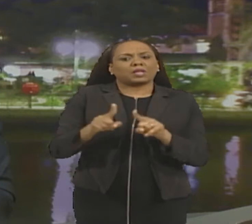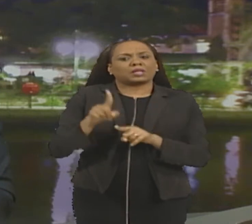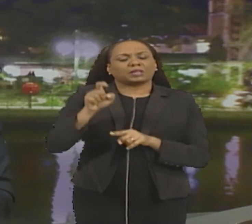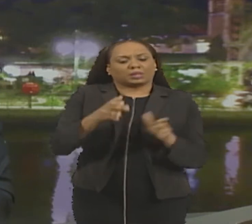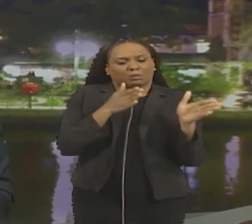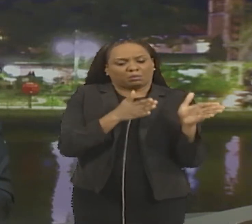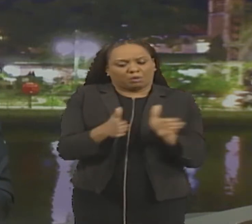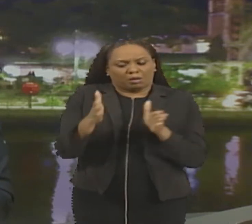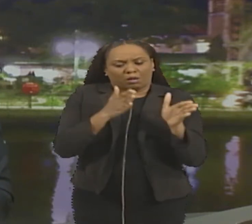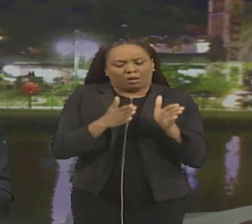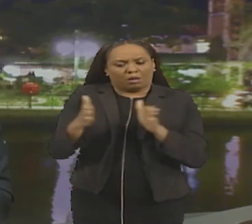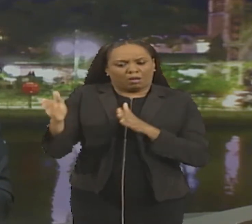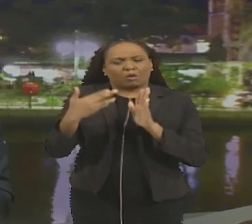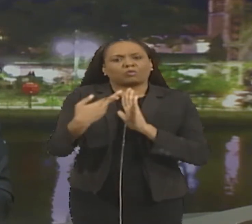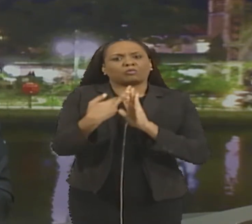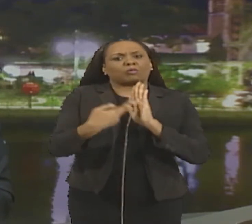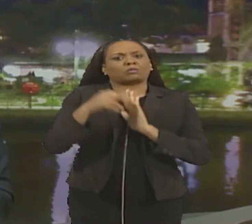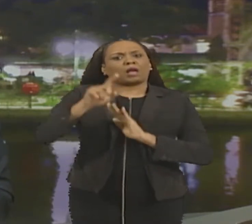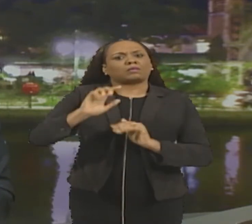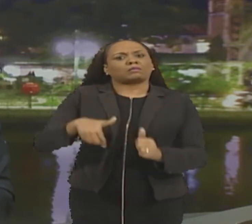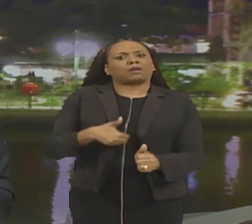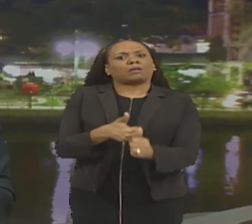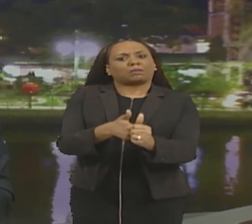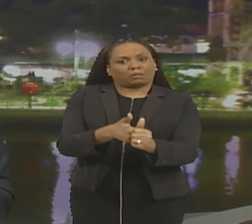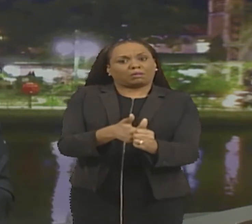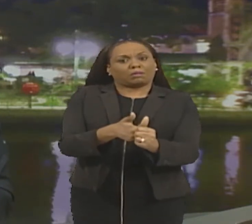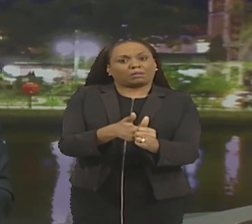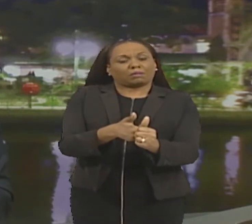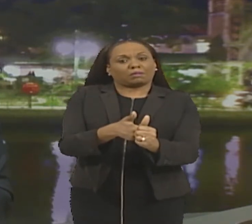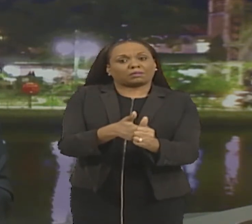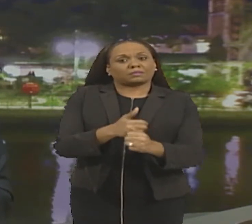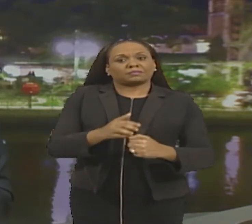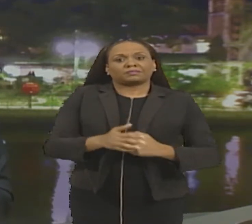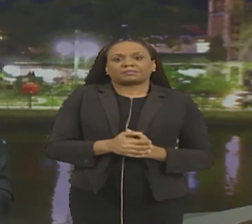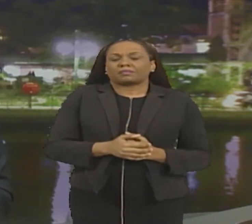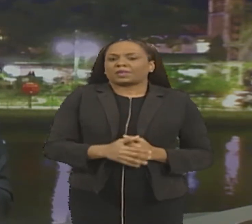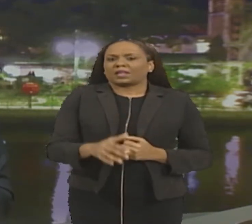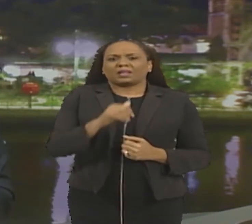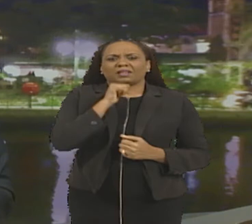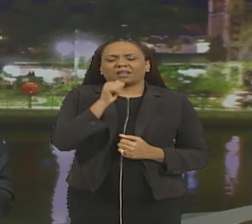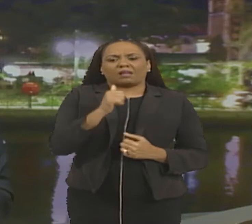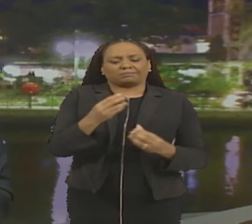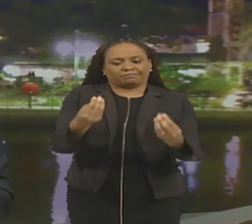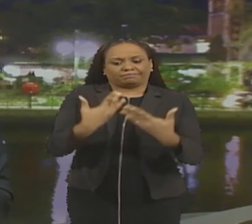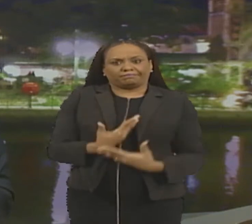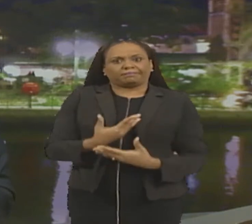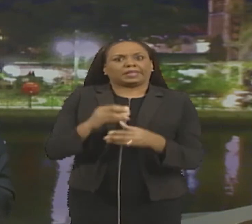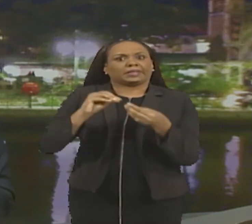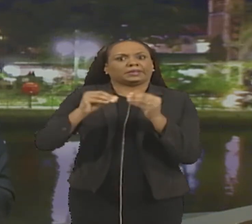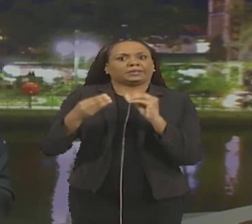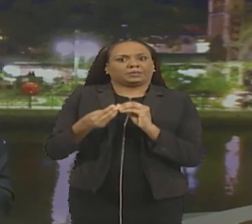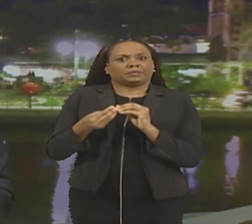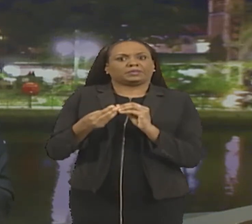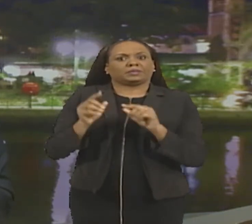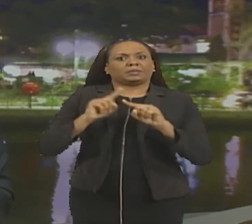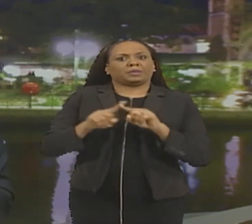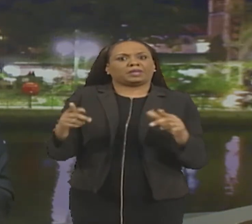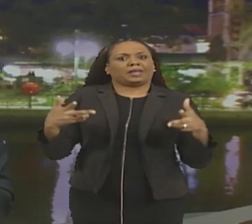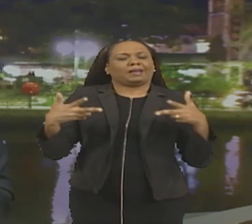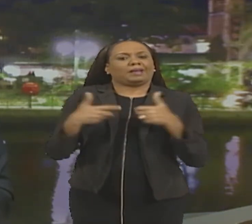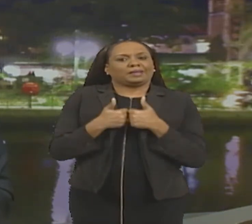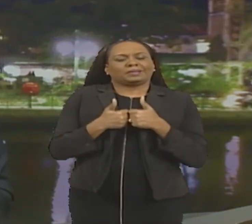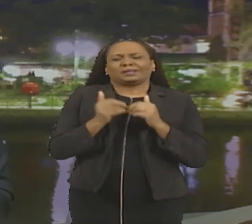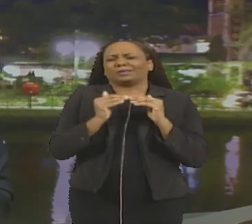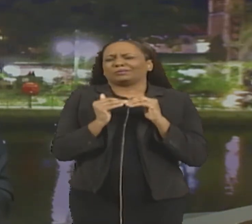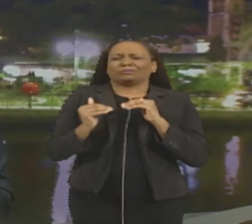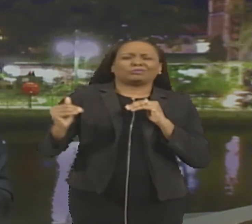order to the way they operate is a good step. While he did not have figures, Mr. Holder says the accident rate for